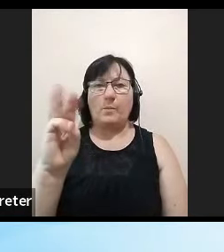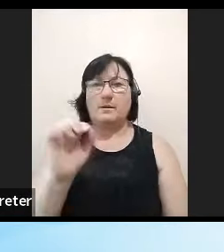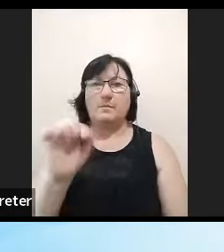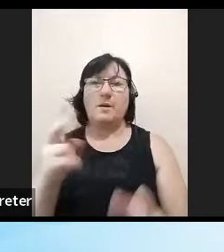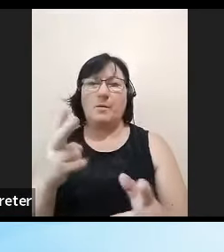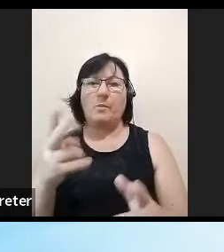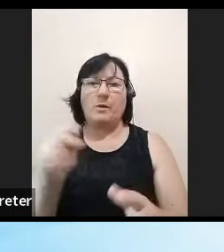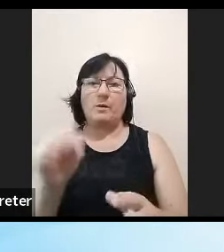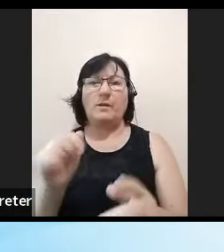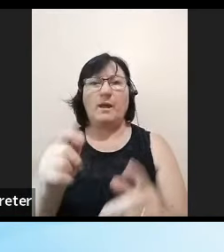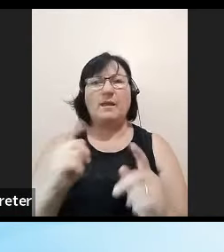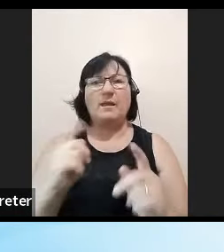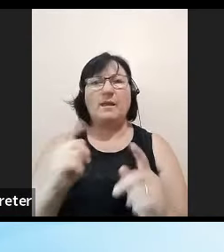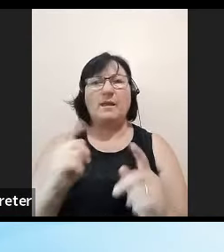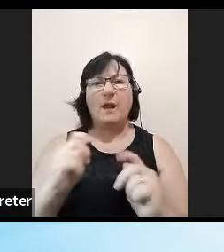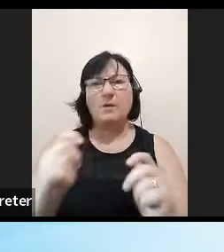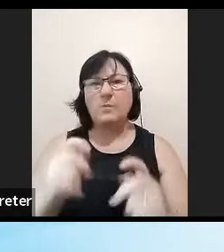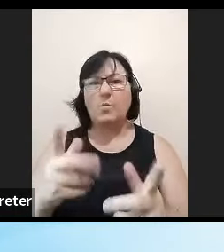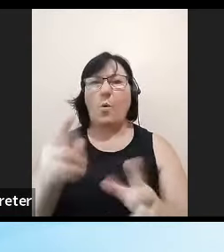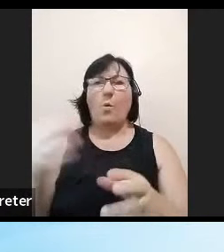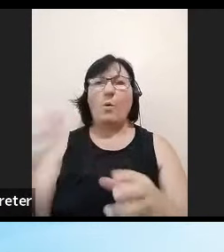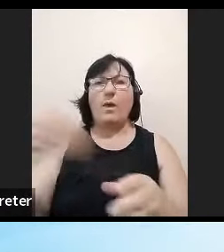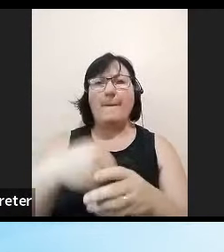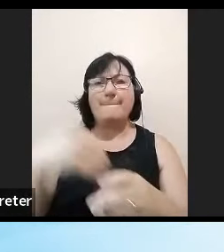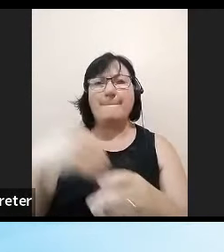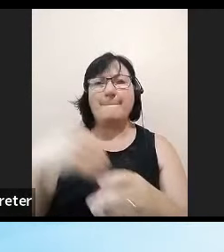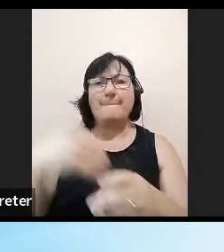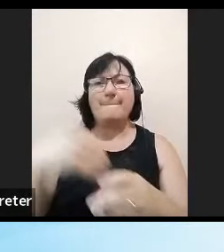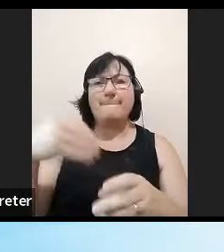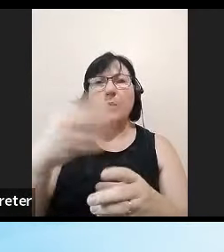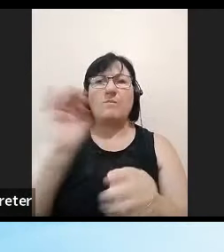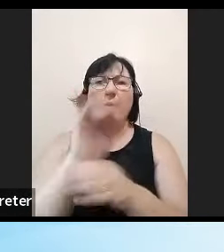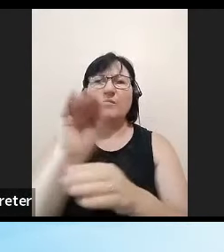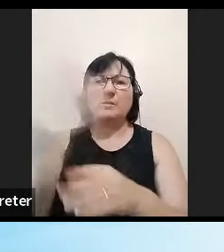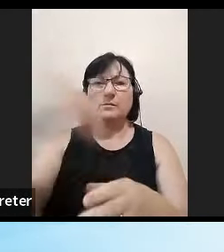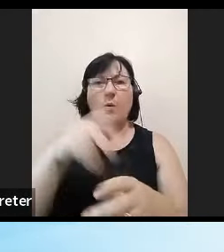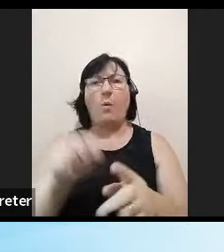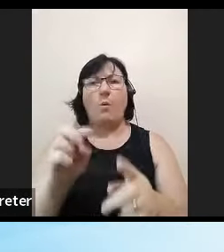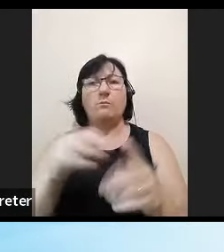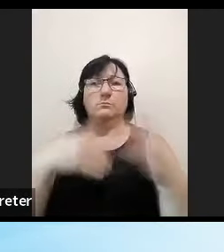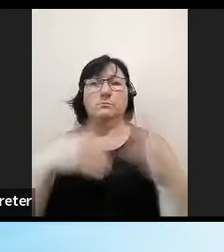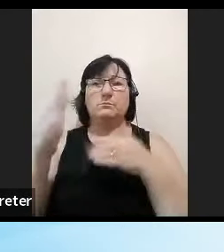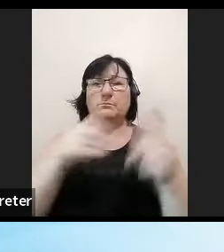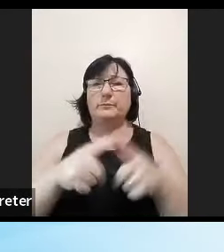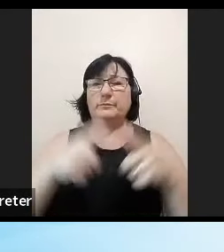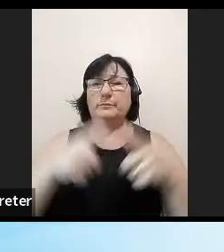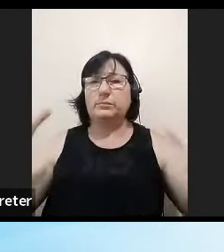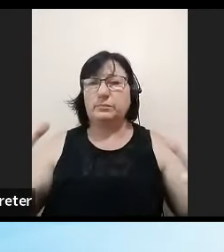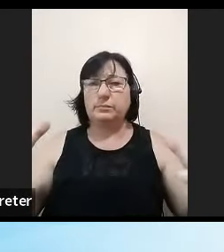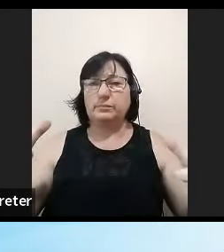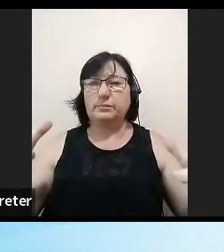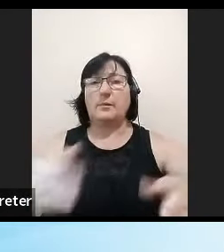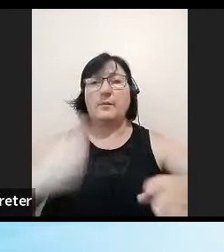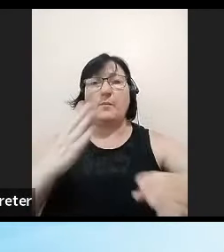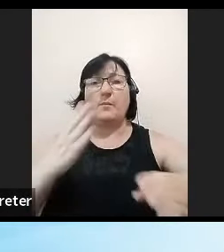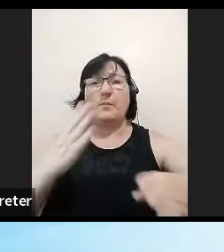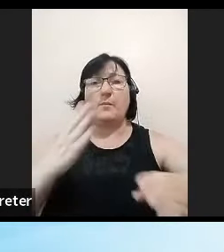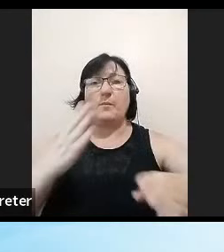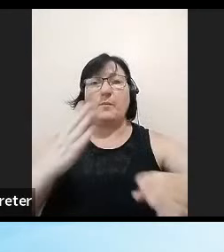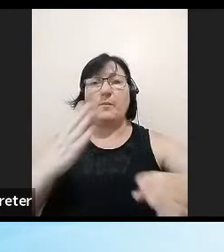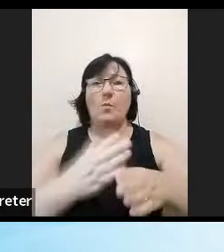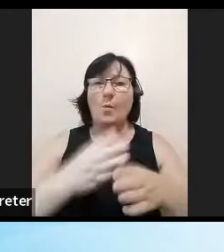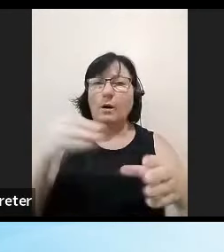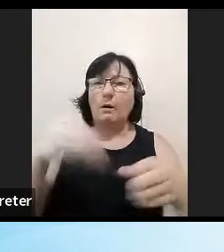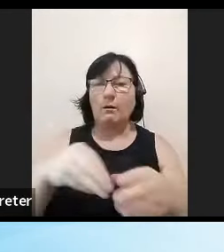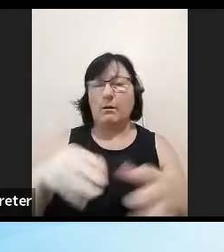importer, you know, a warehouse operator. Any of those, if you can just give a quick background so that our